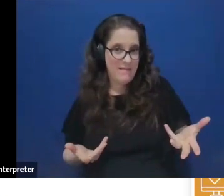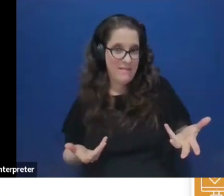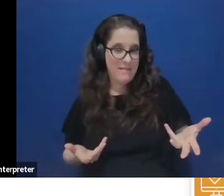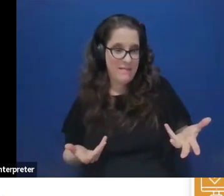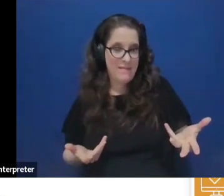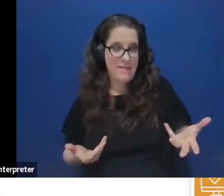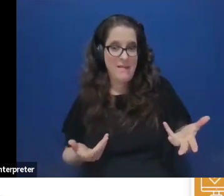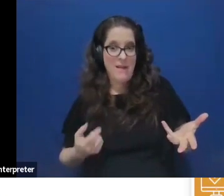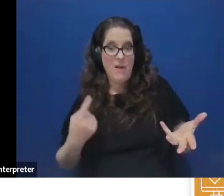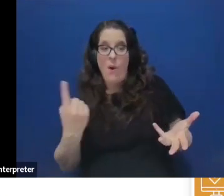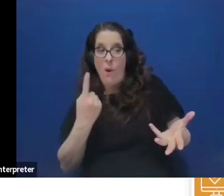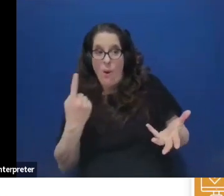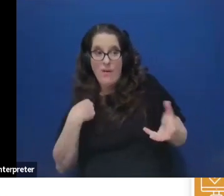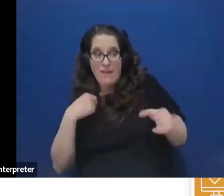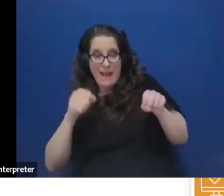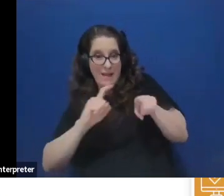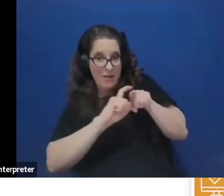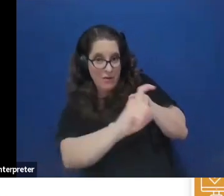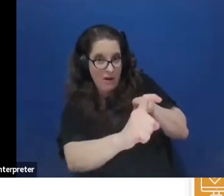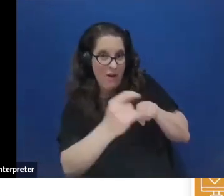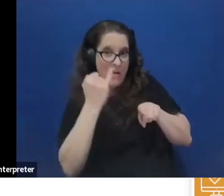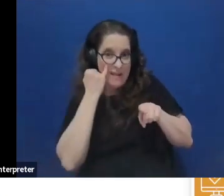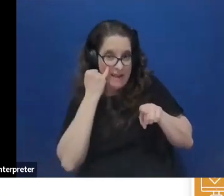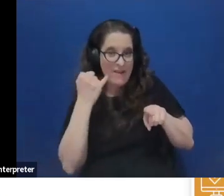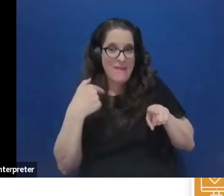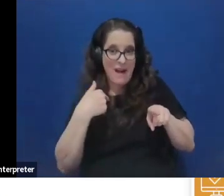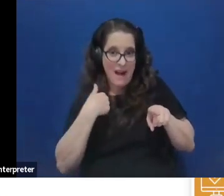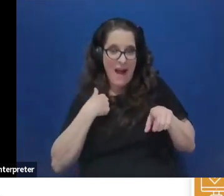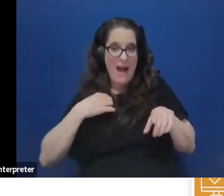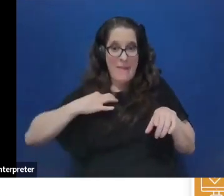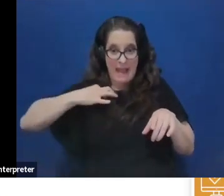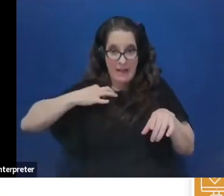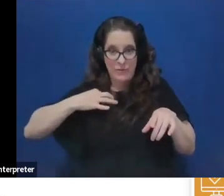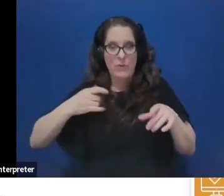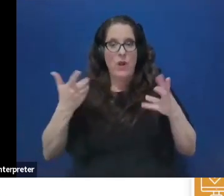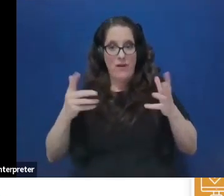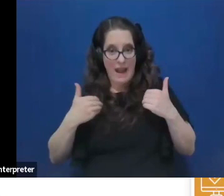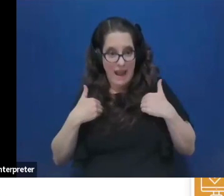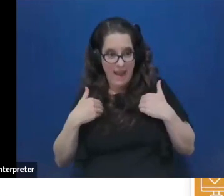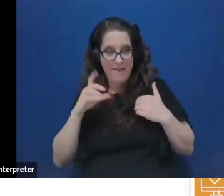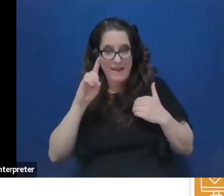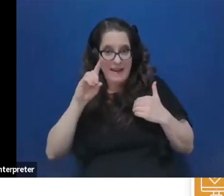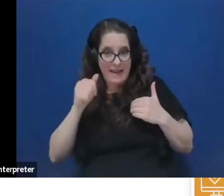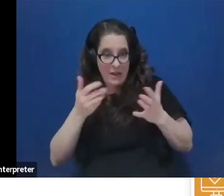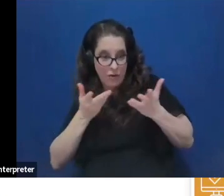can call if they are eligible and get services.